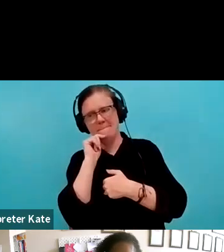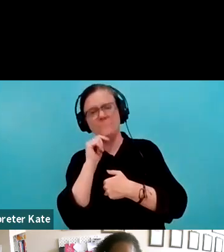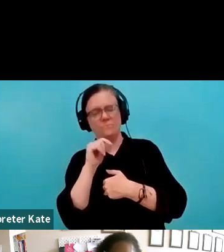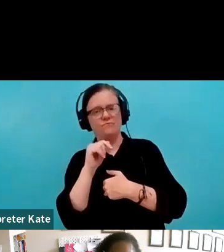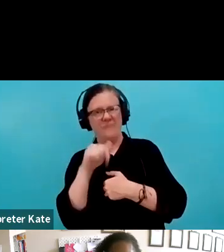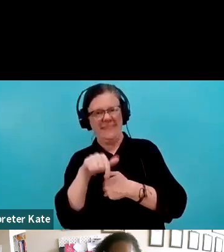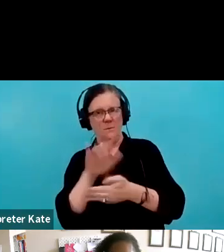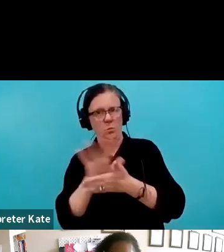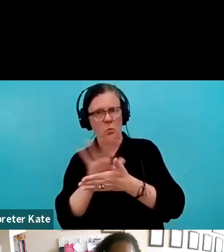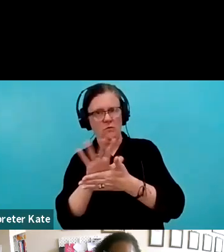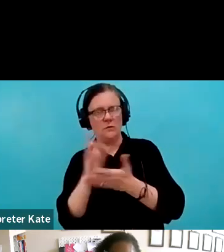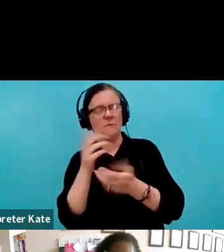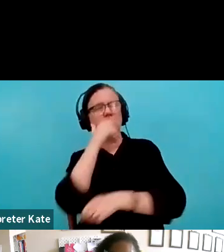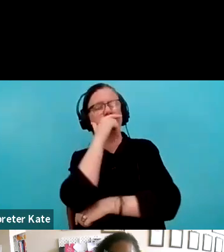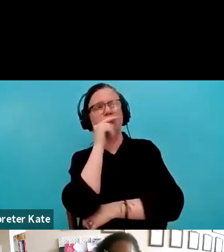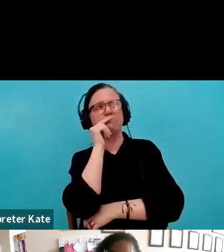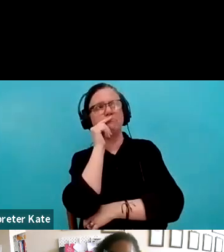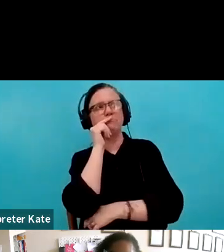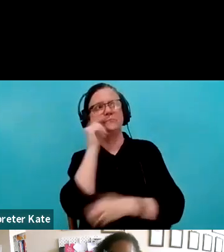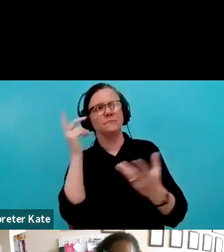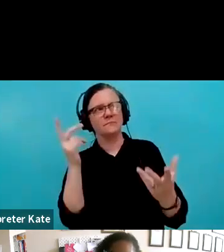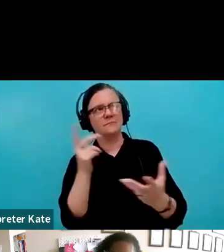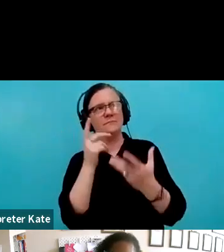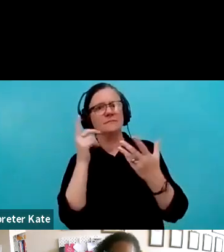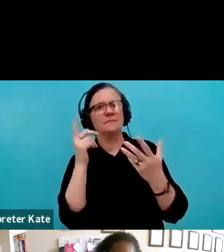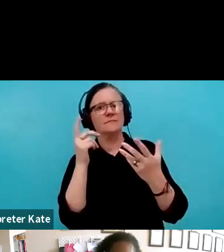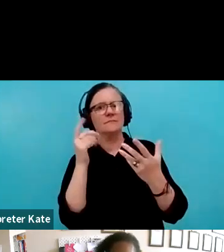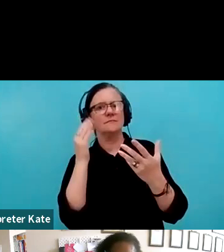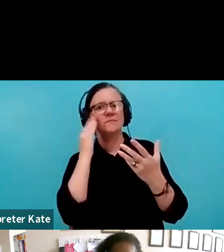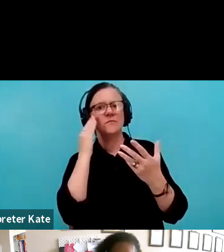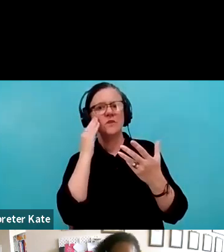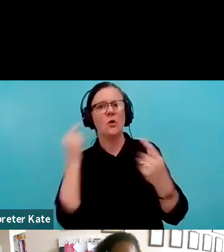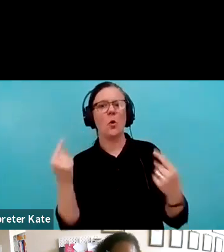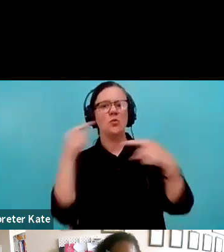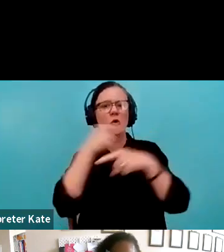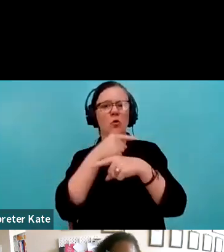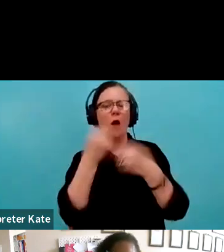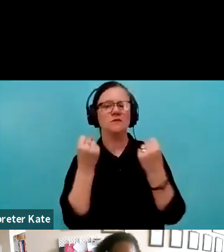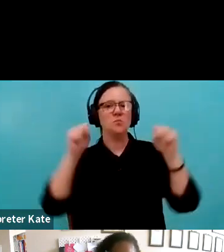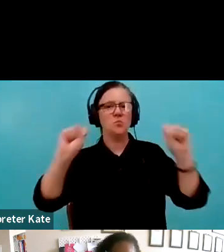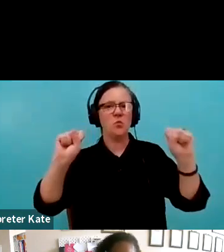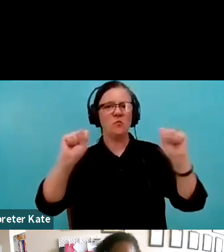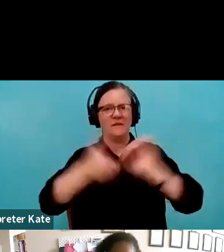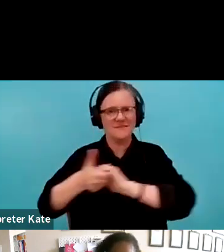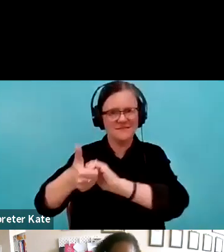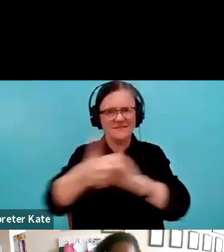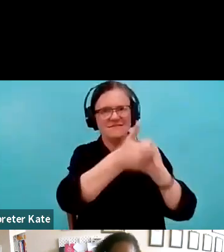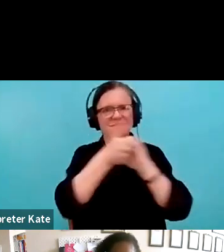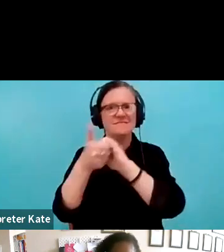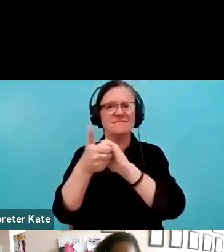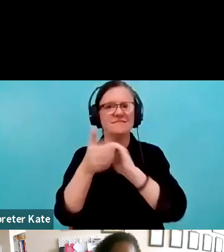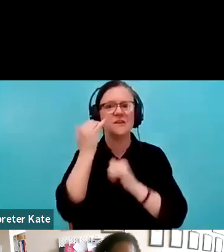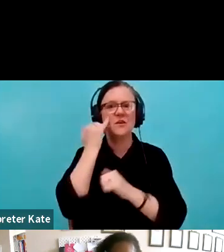Camp, was, thinking about the cross movement solidarity, which, even when you look at